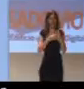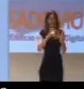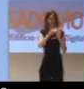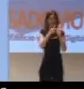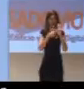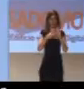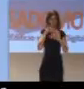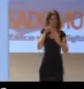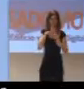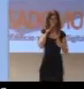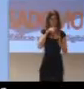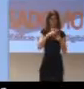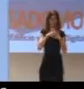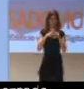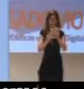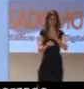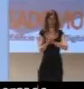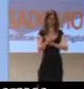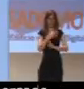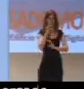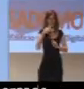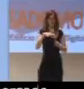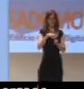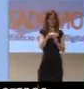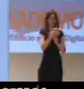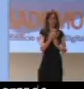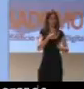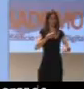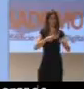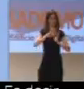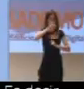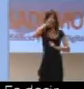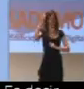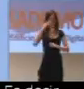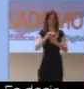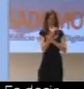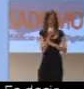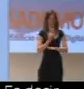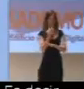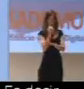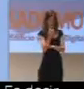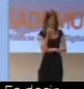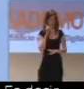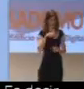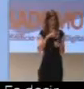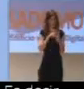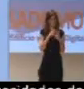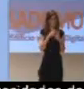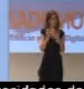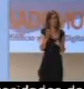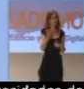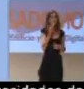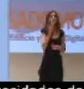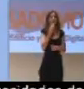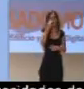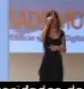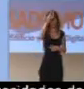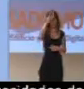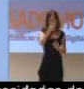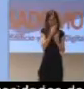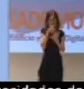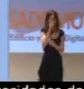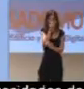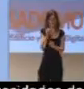emerging technologies, the legislation, and the situation of support products in Europe in view of the people's